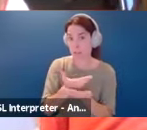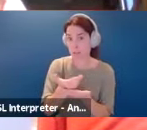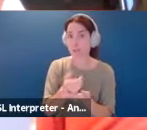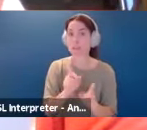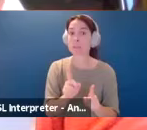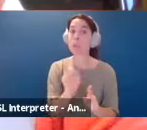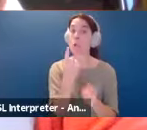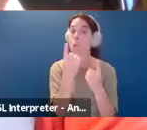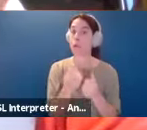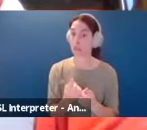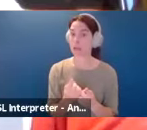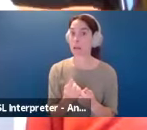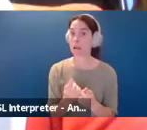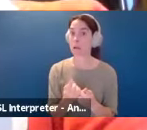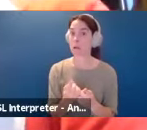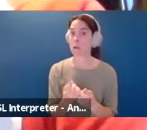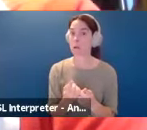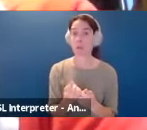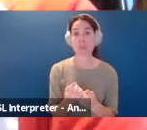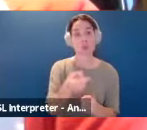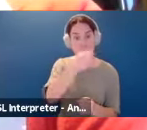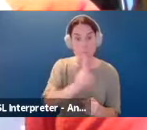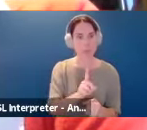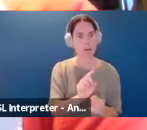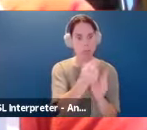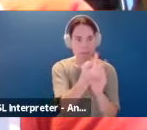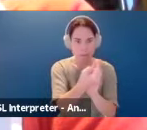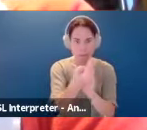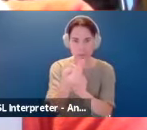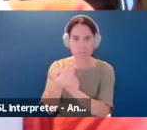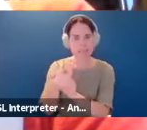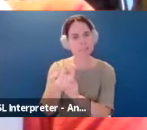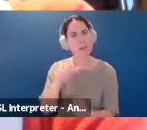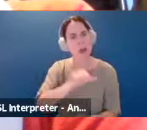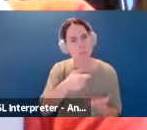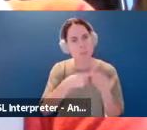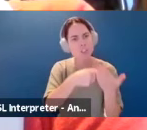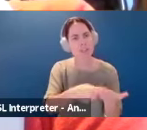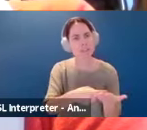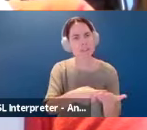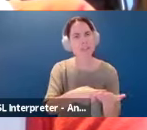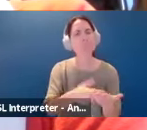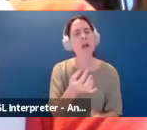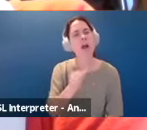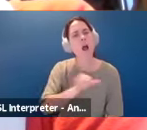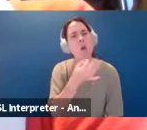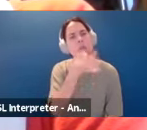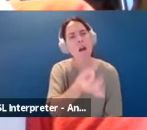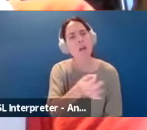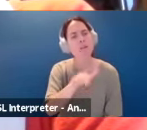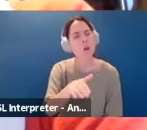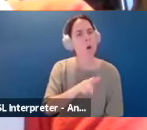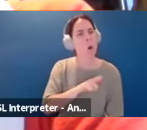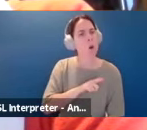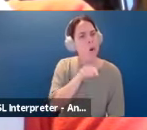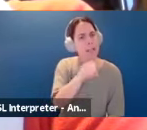was talking to to think why do you think people of color color are so upset about this issue at the moment